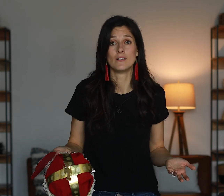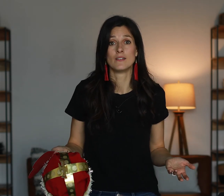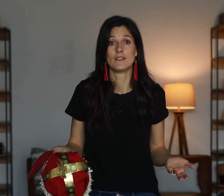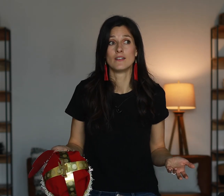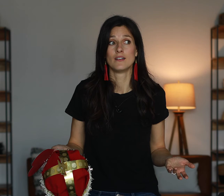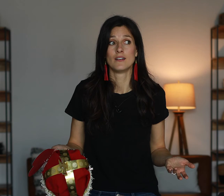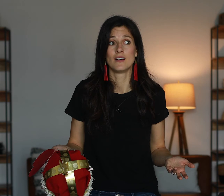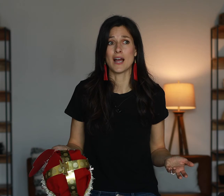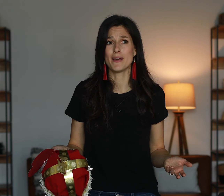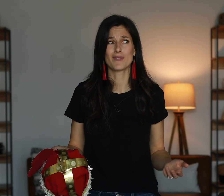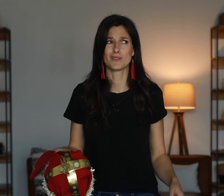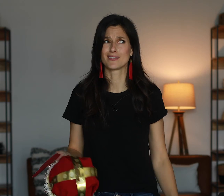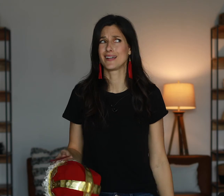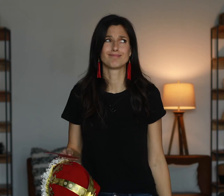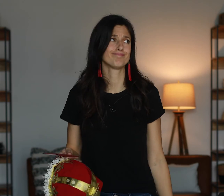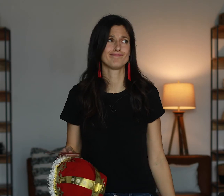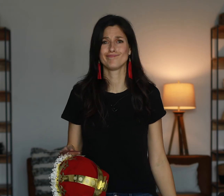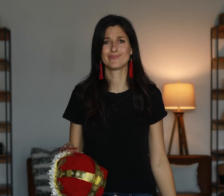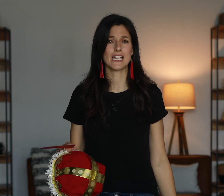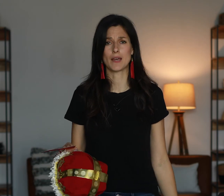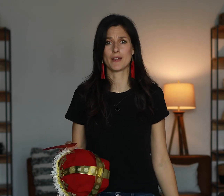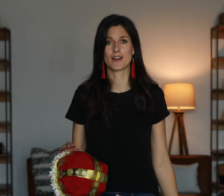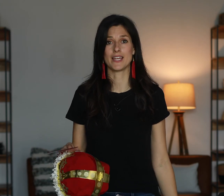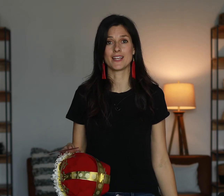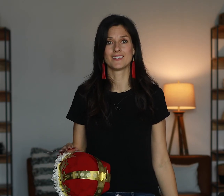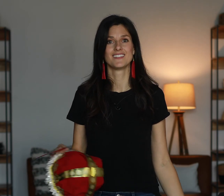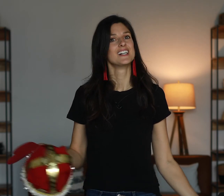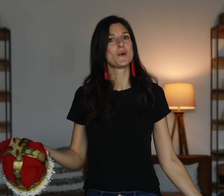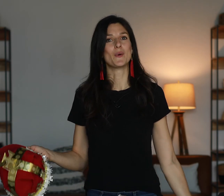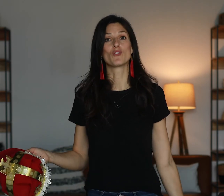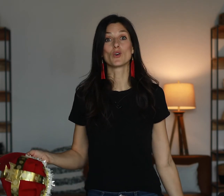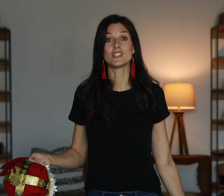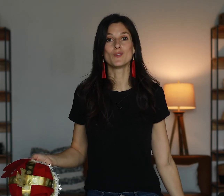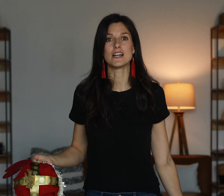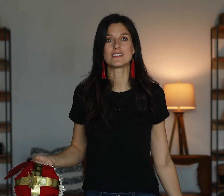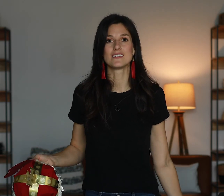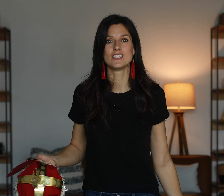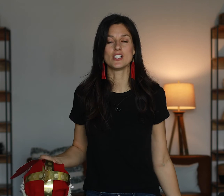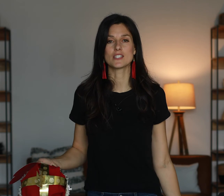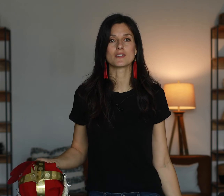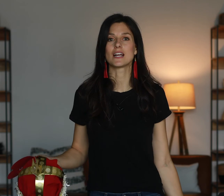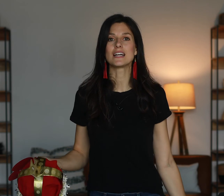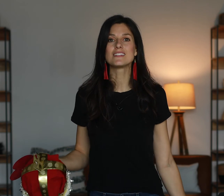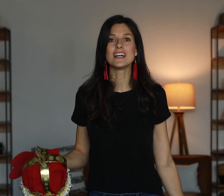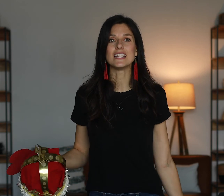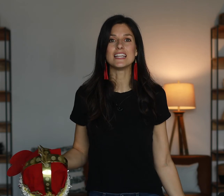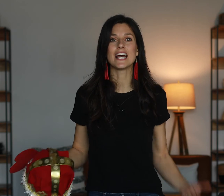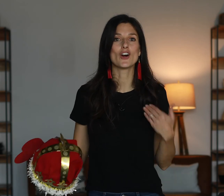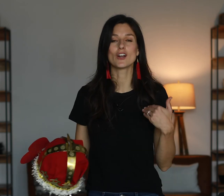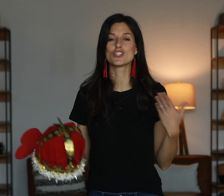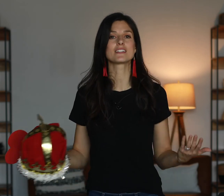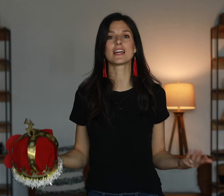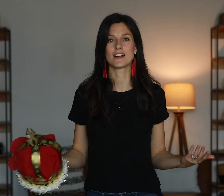deal. I bet everyone was like, that can't be our king. But of course he was. Jesus was God's son.